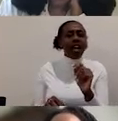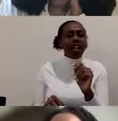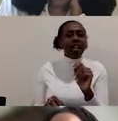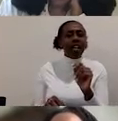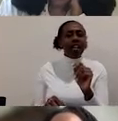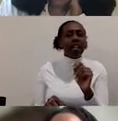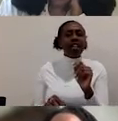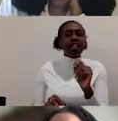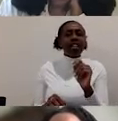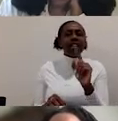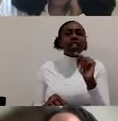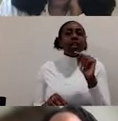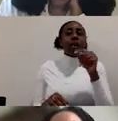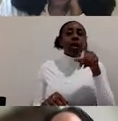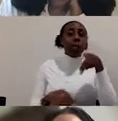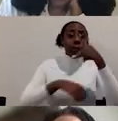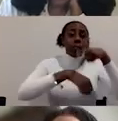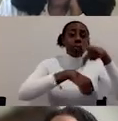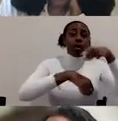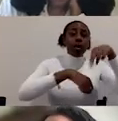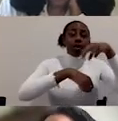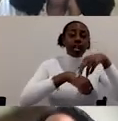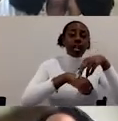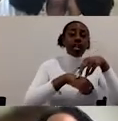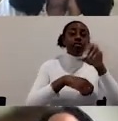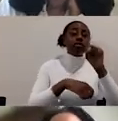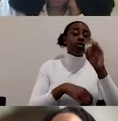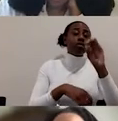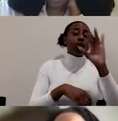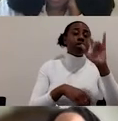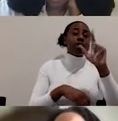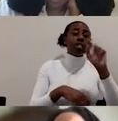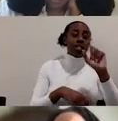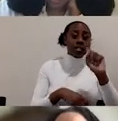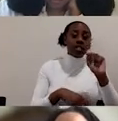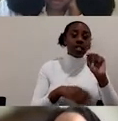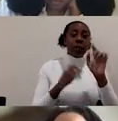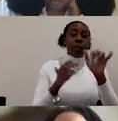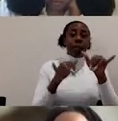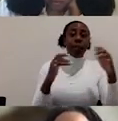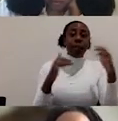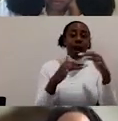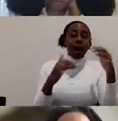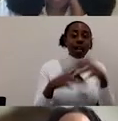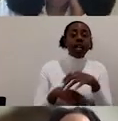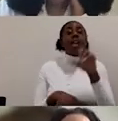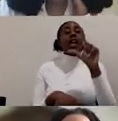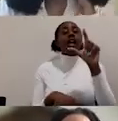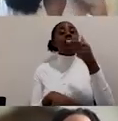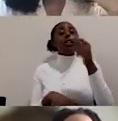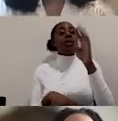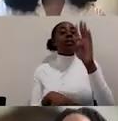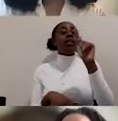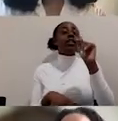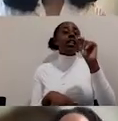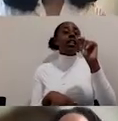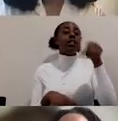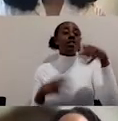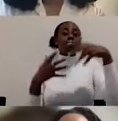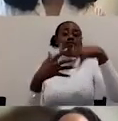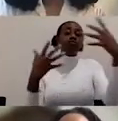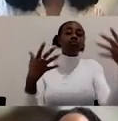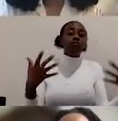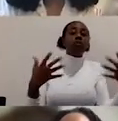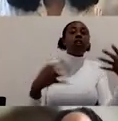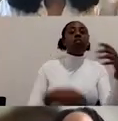the Puerto Rican Socialist Party, yep. LGBTQ movement leaders, really anybody who